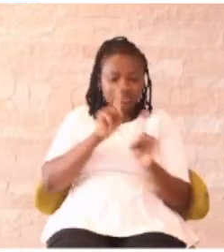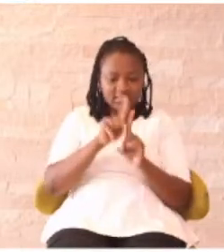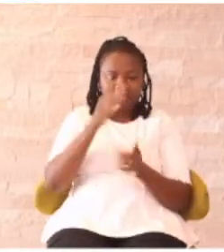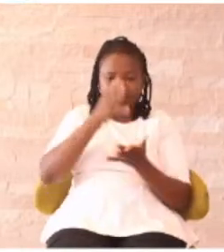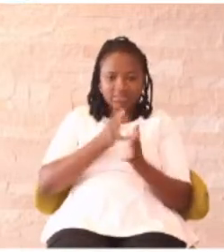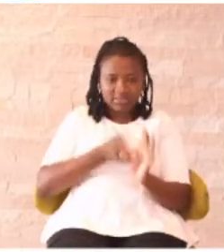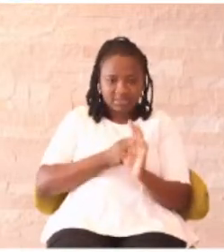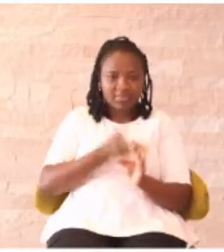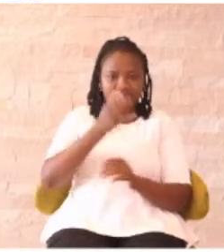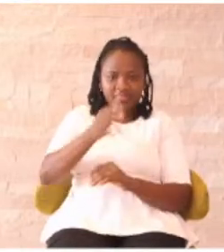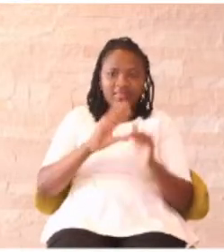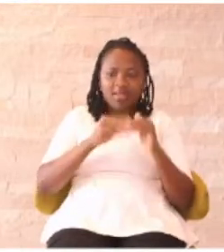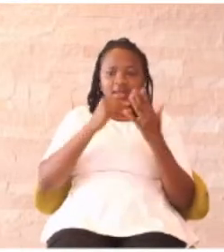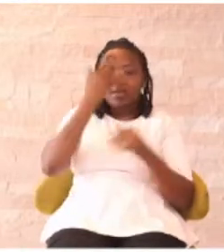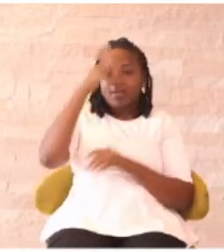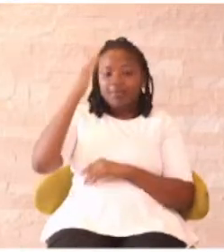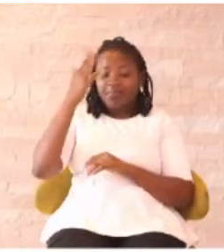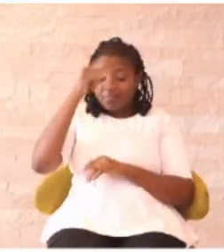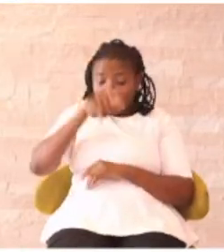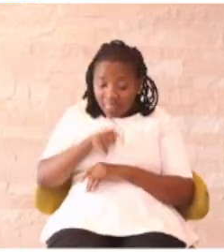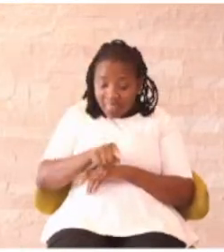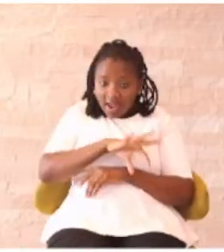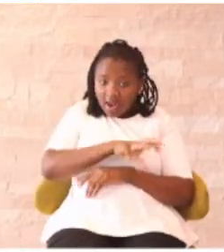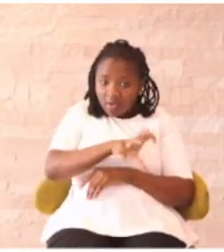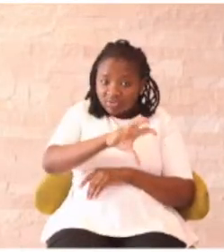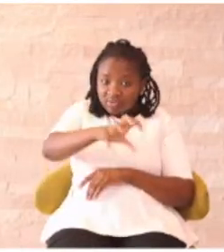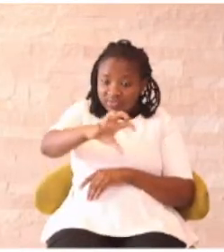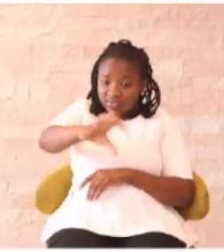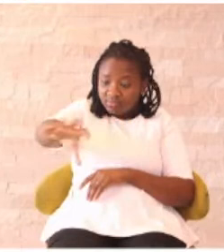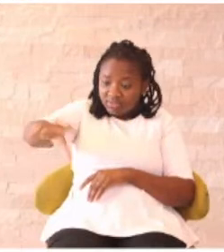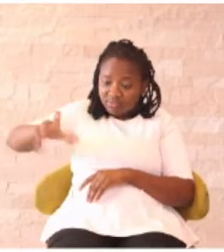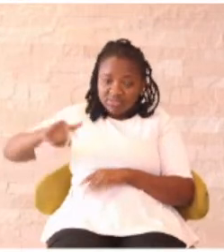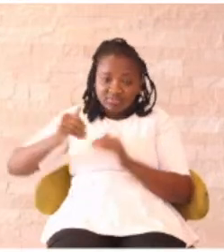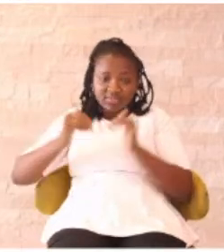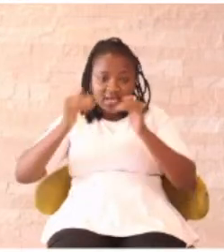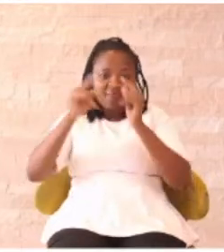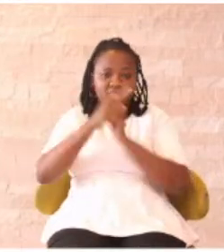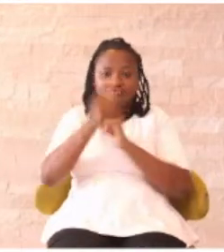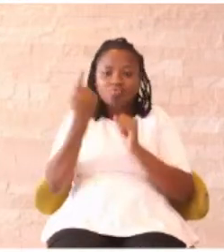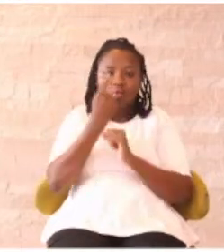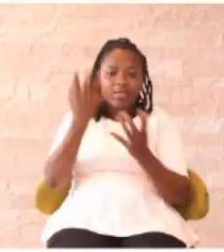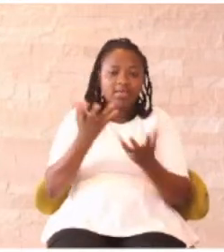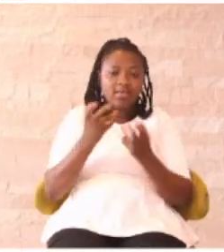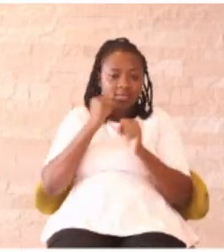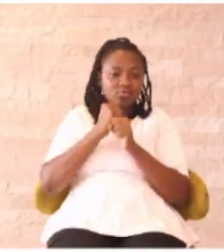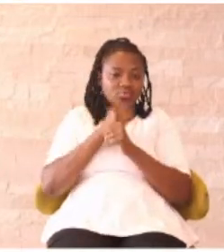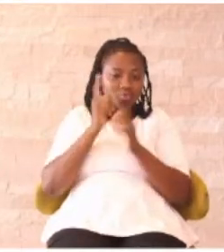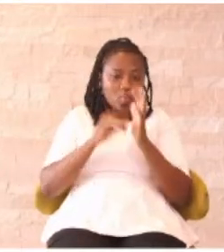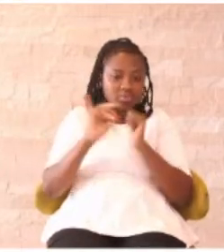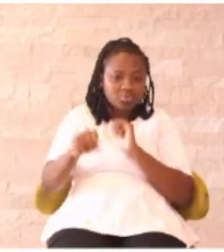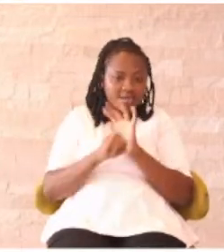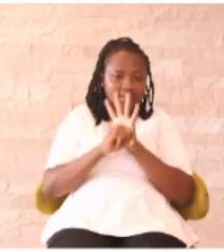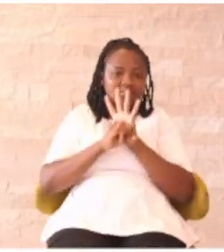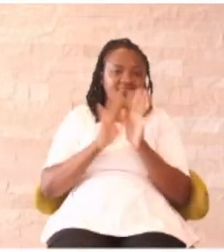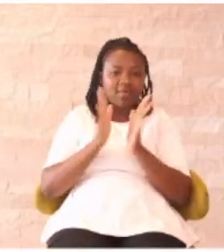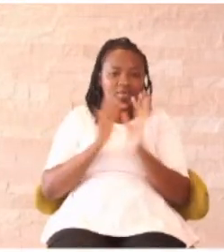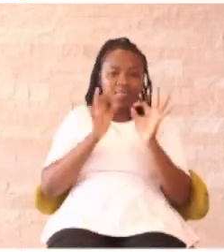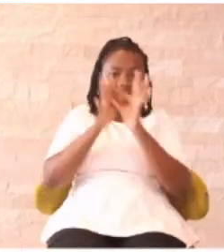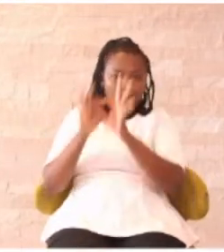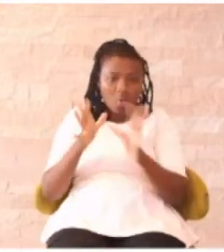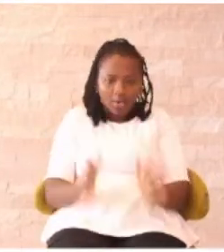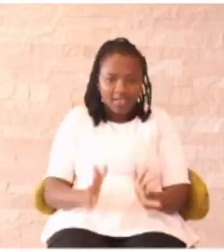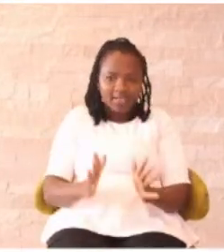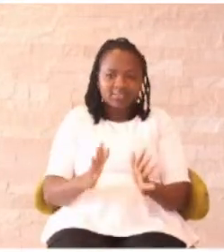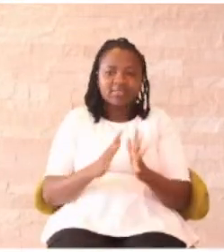because at that level, at the county level, all you need to do is identify with the coordinator